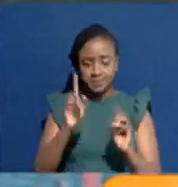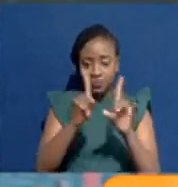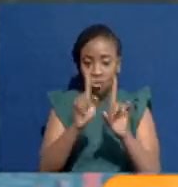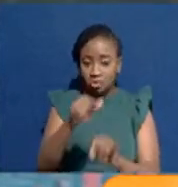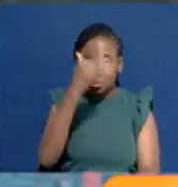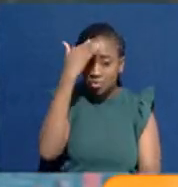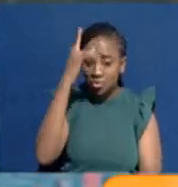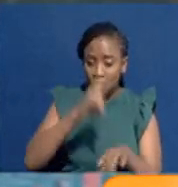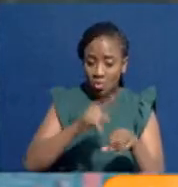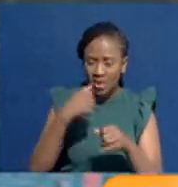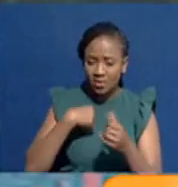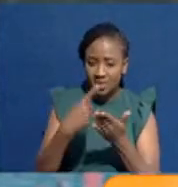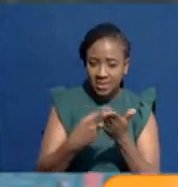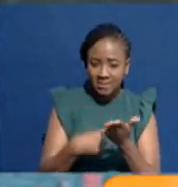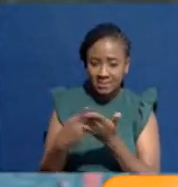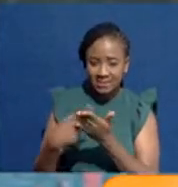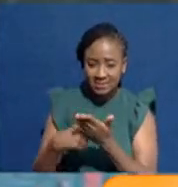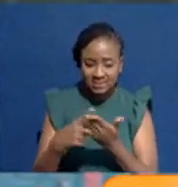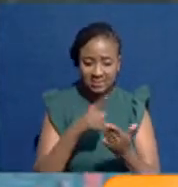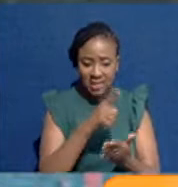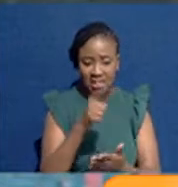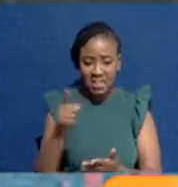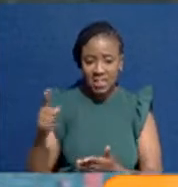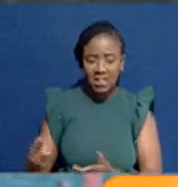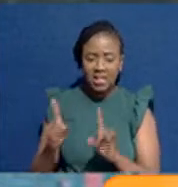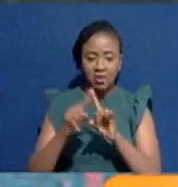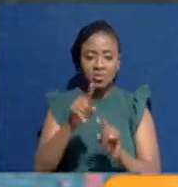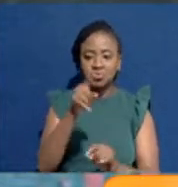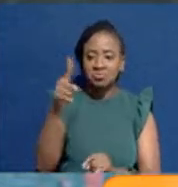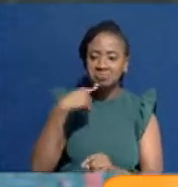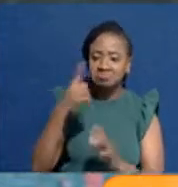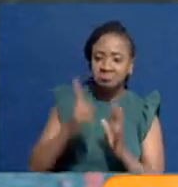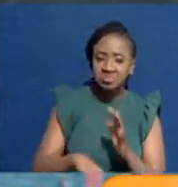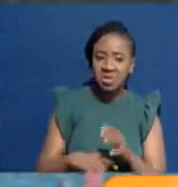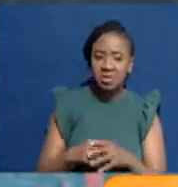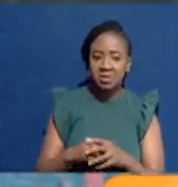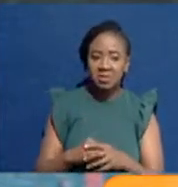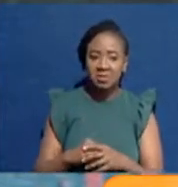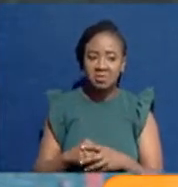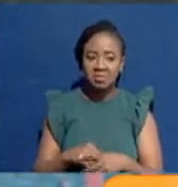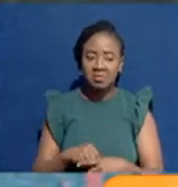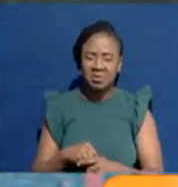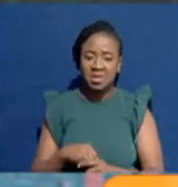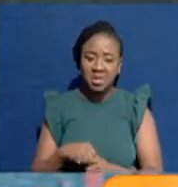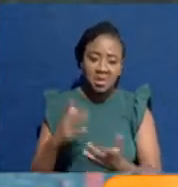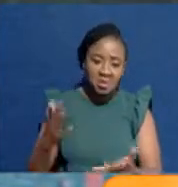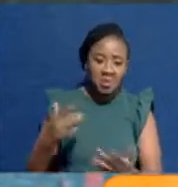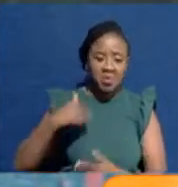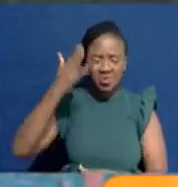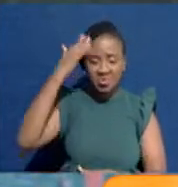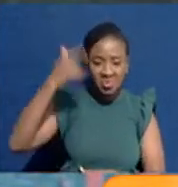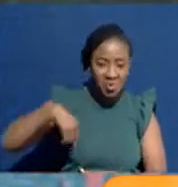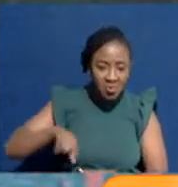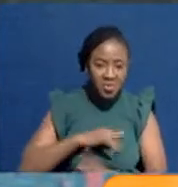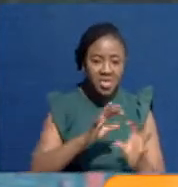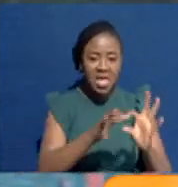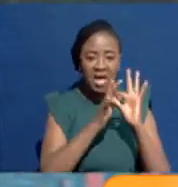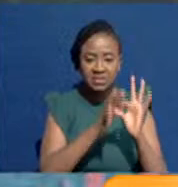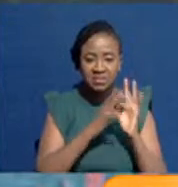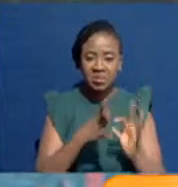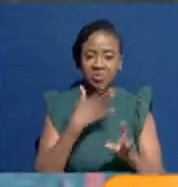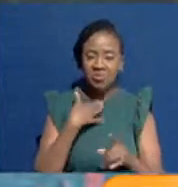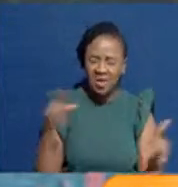to this conversation and, we are being told that we also, as Azimio, may have wanted to do the same